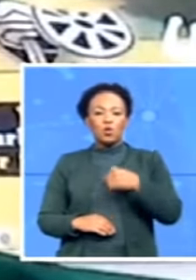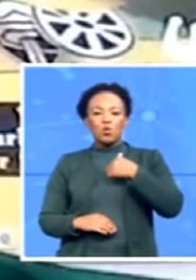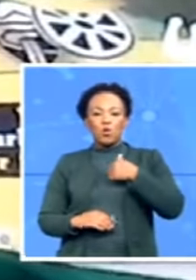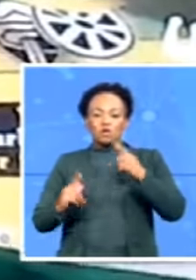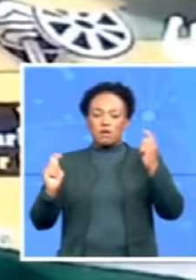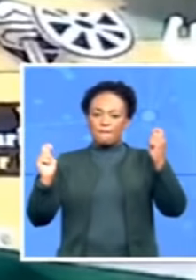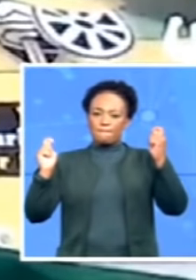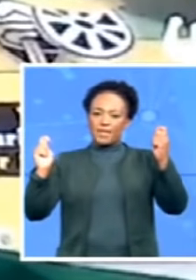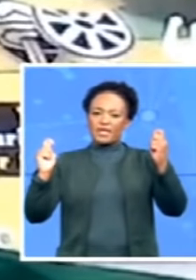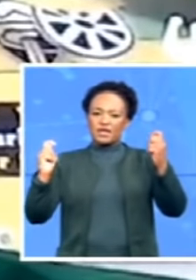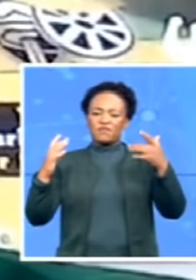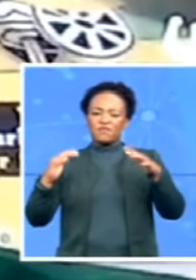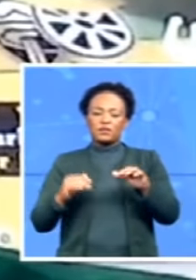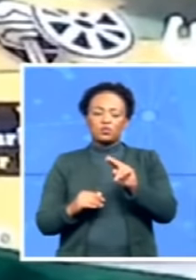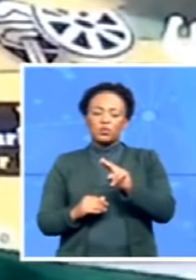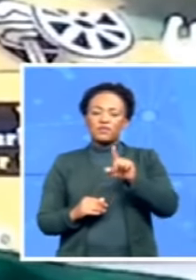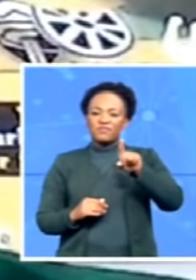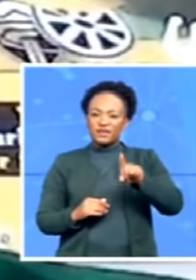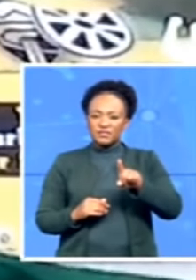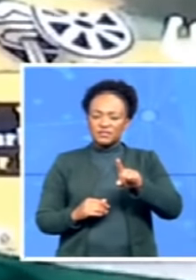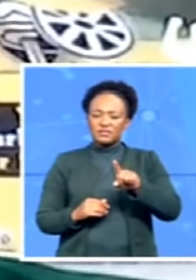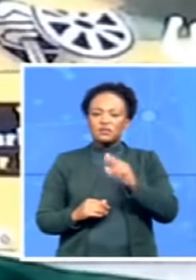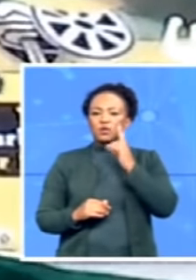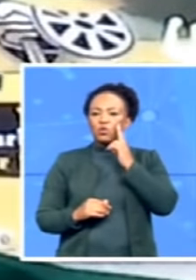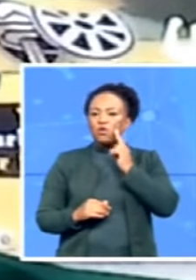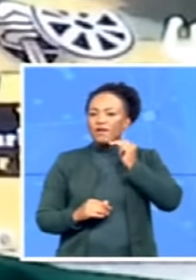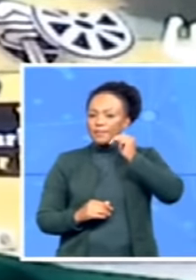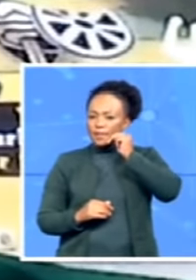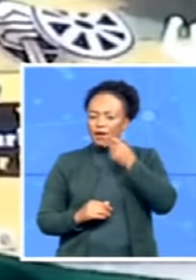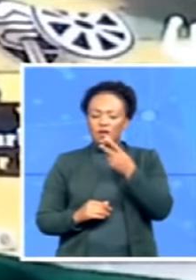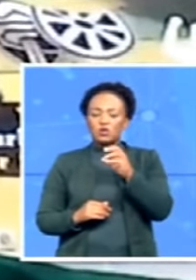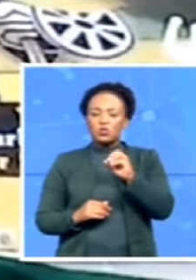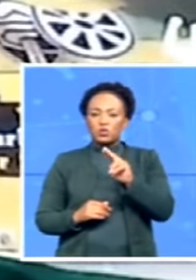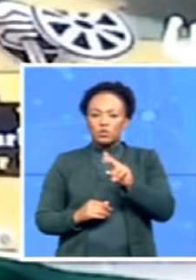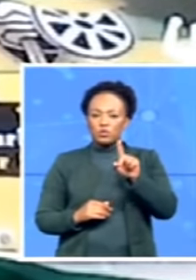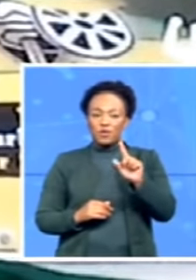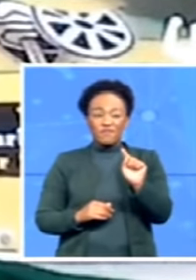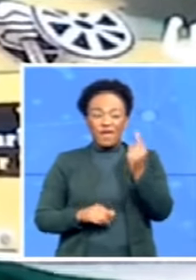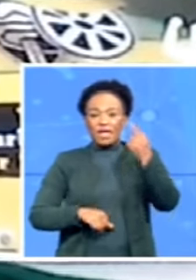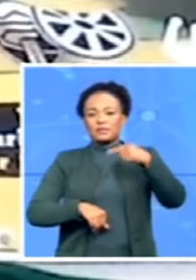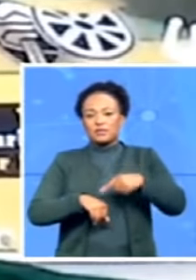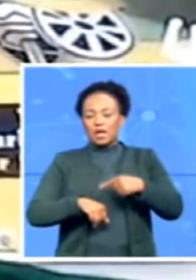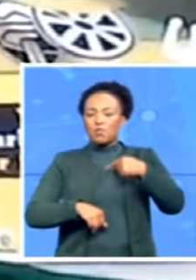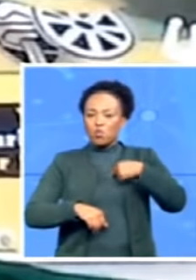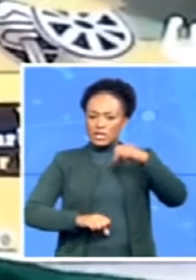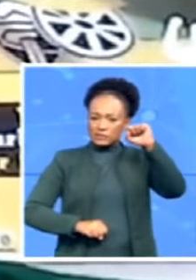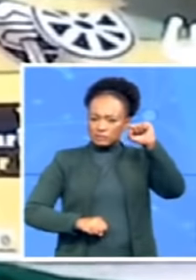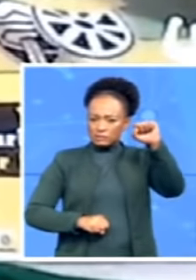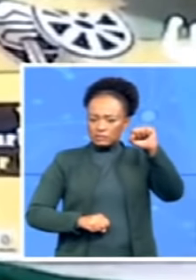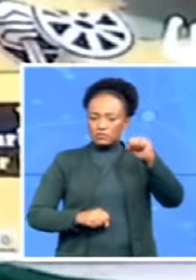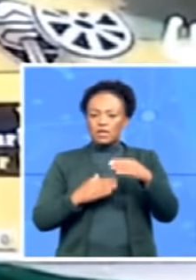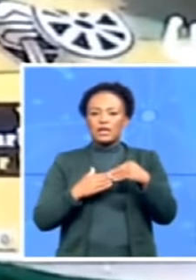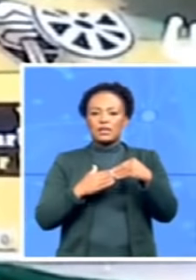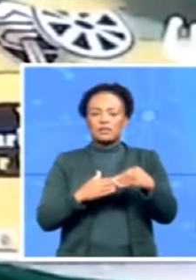21st of November 2021, for the first time, the leadership received a formal report over the issue